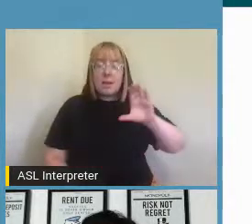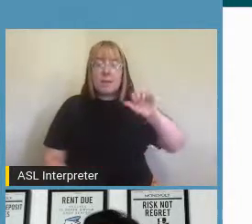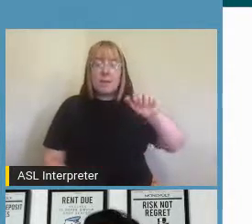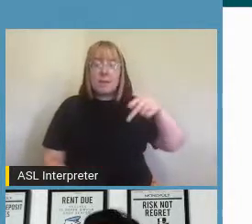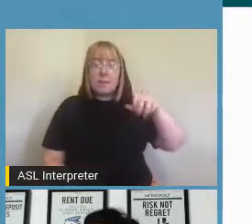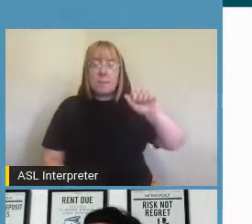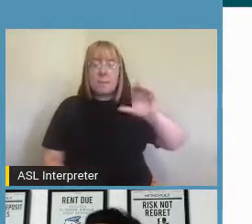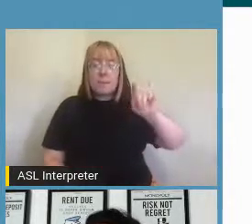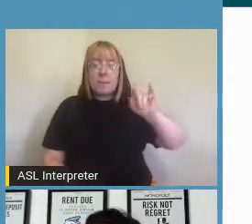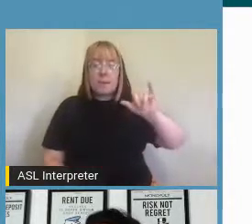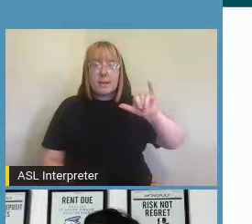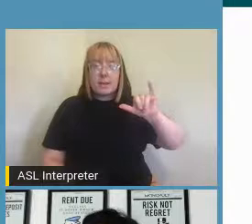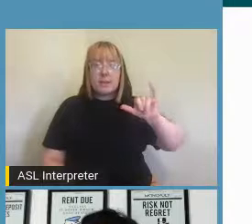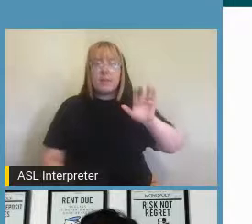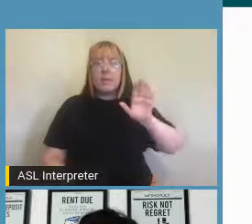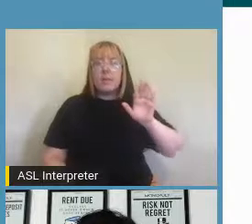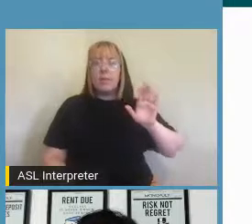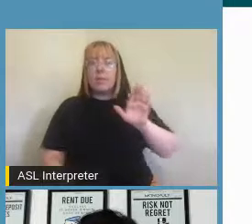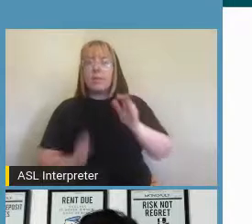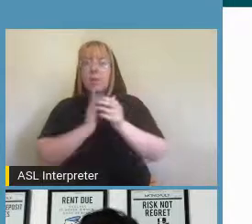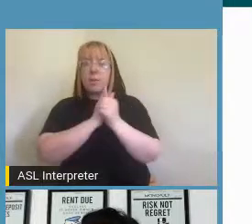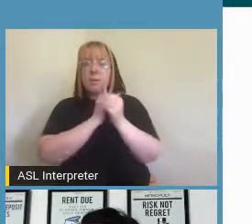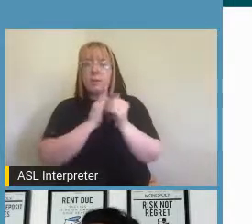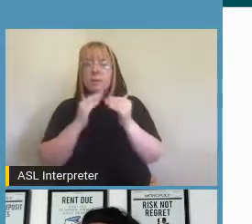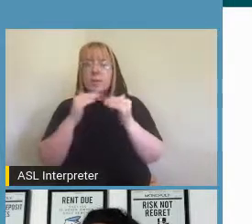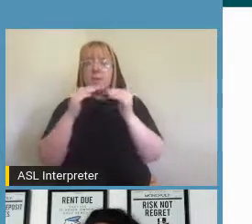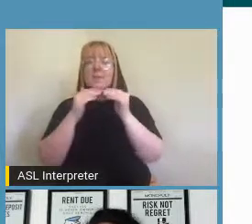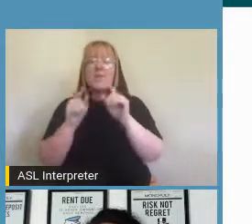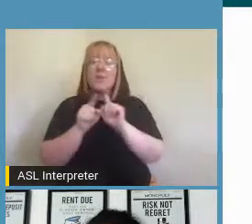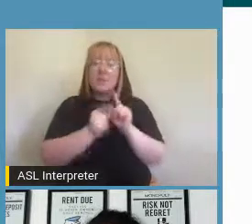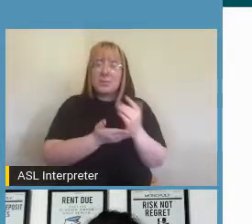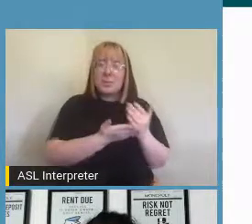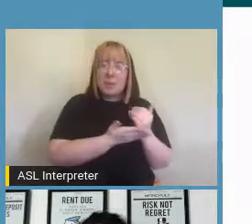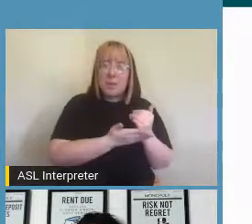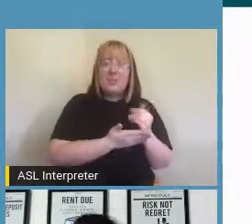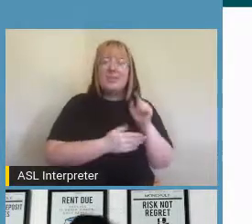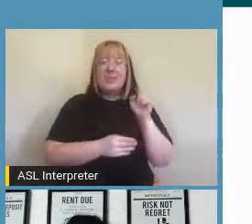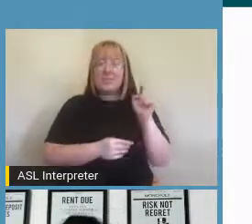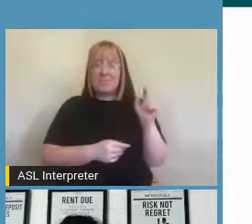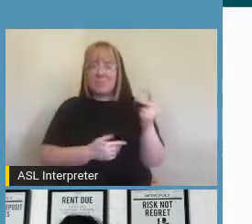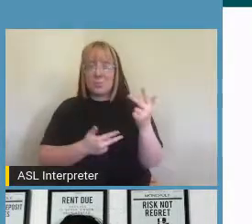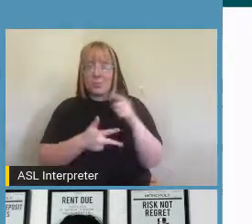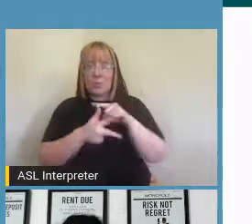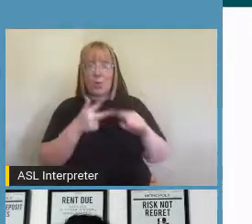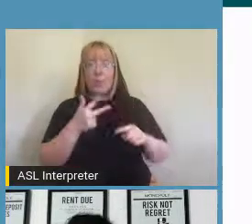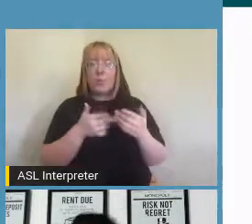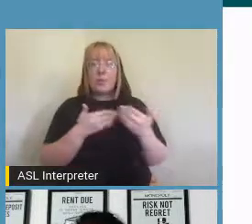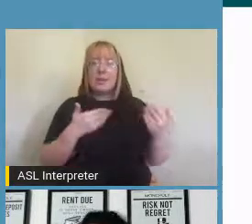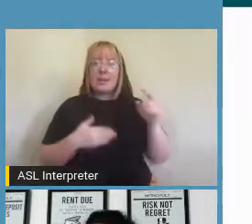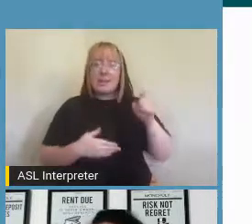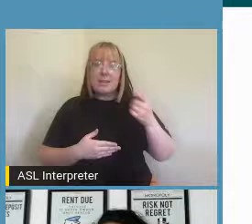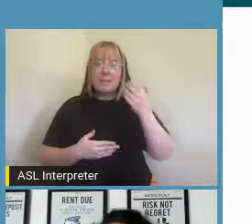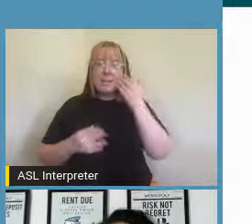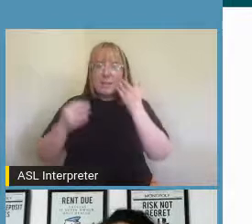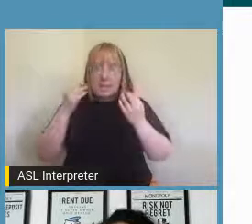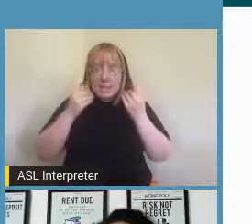staff skill level? And what's the budget? And so inevitably, despite me kind of sharing level 1 or level